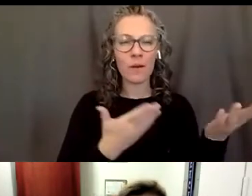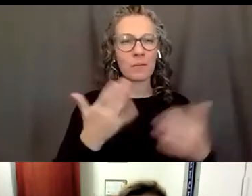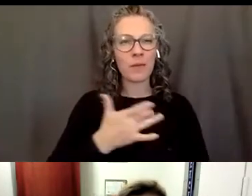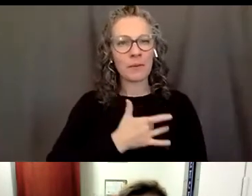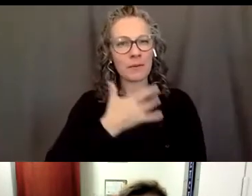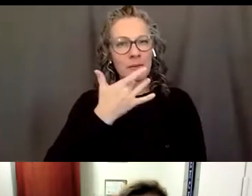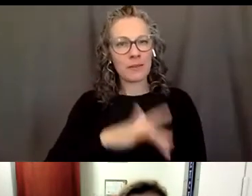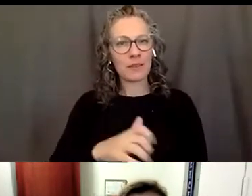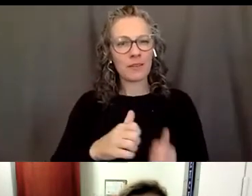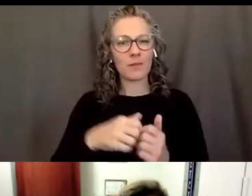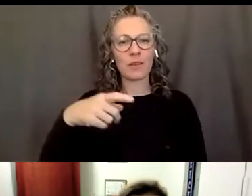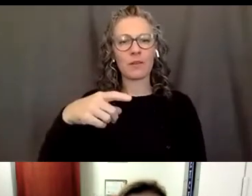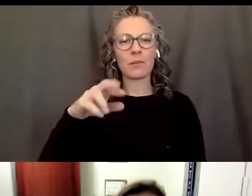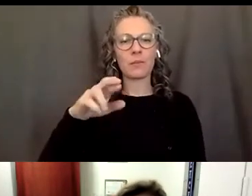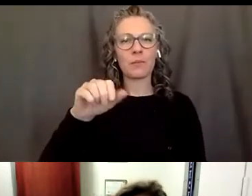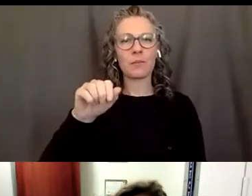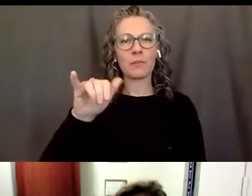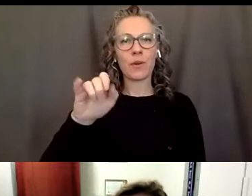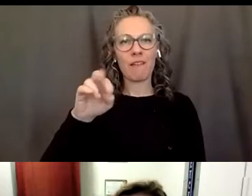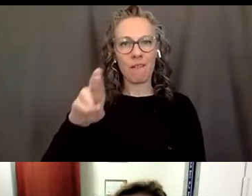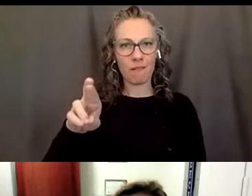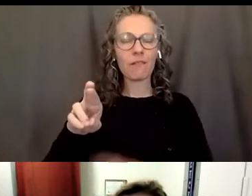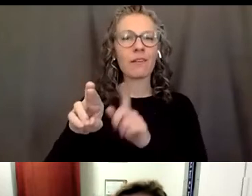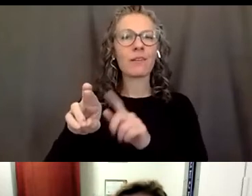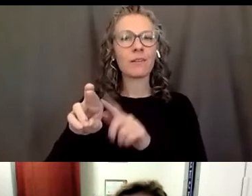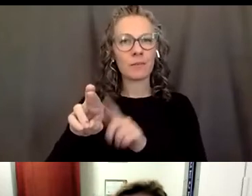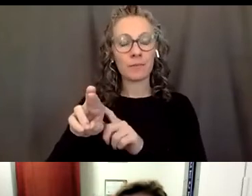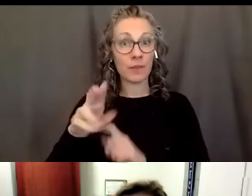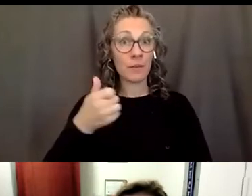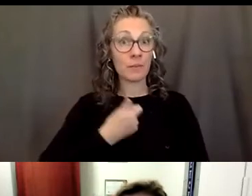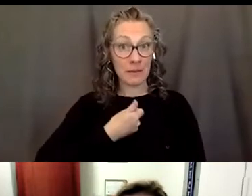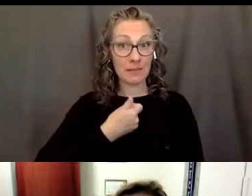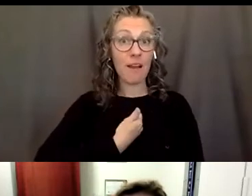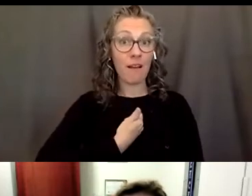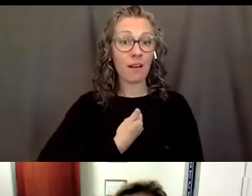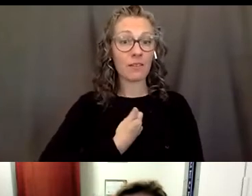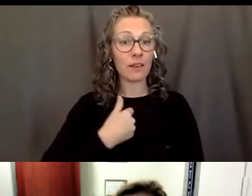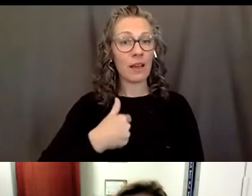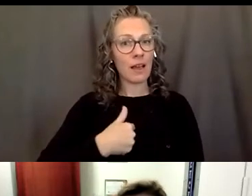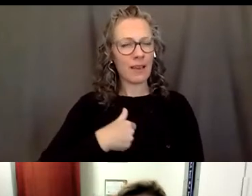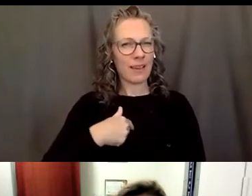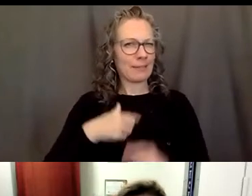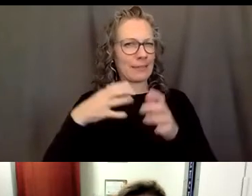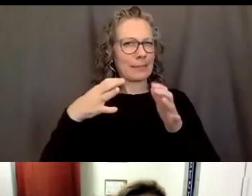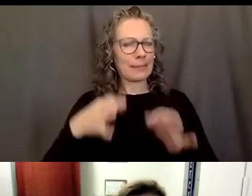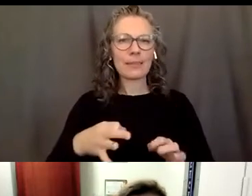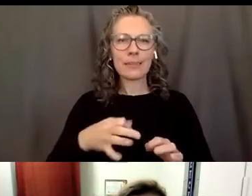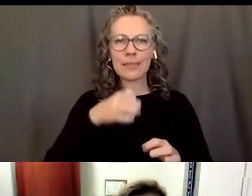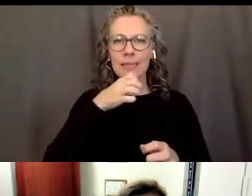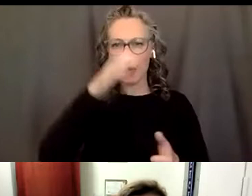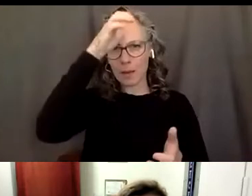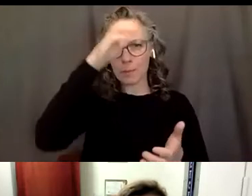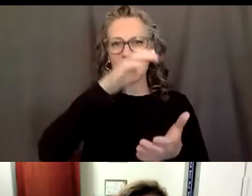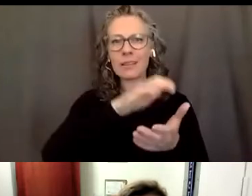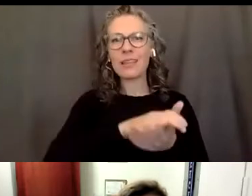to prayer. And for me personally, I have chosen not to believe in a higher